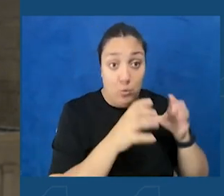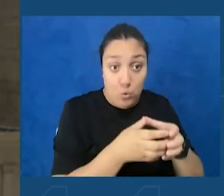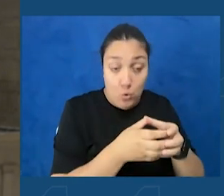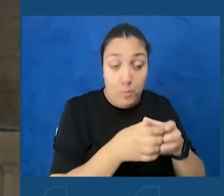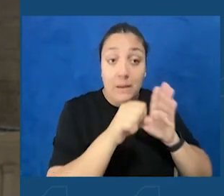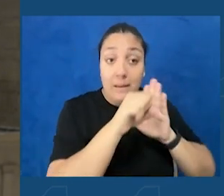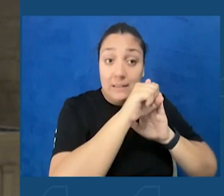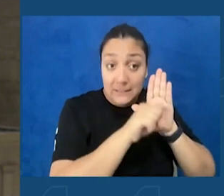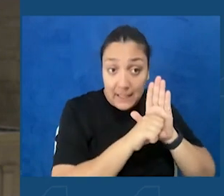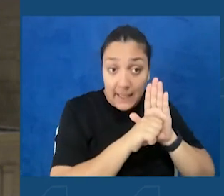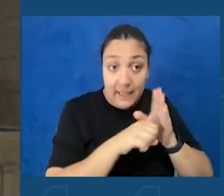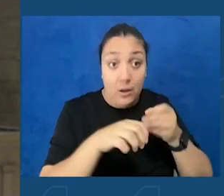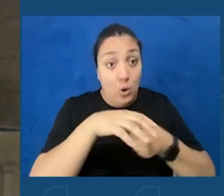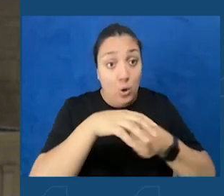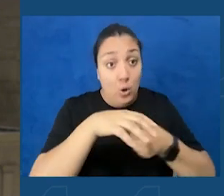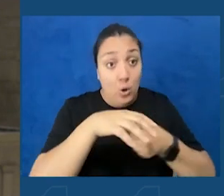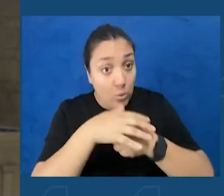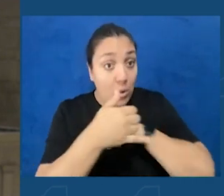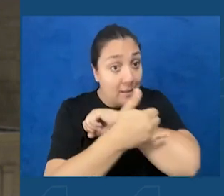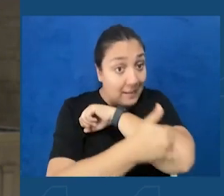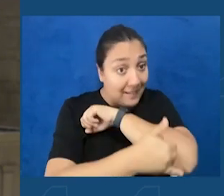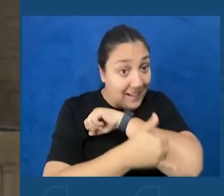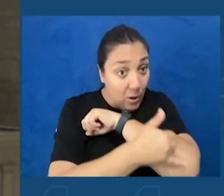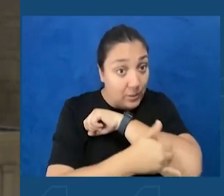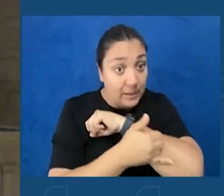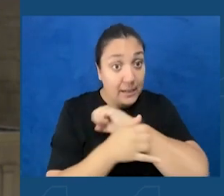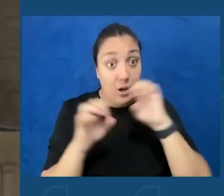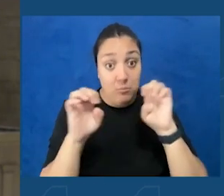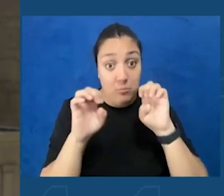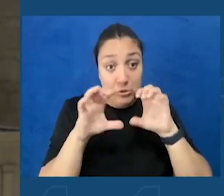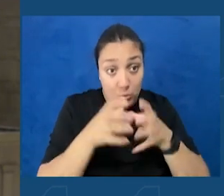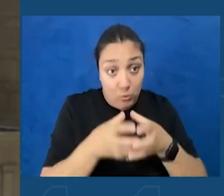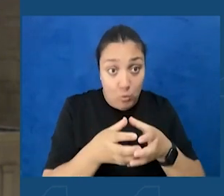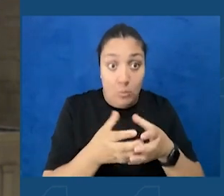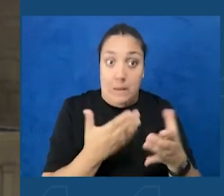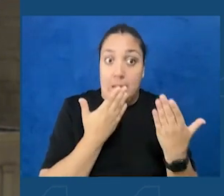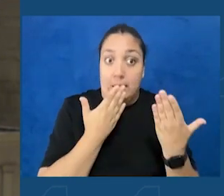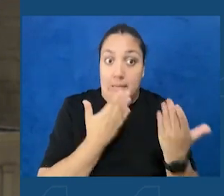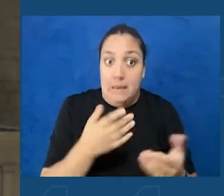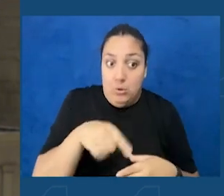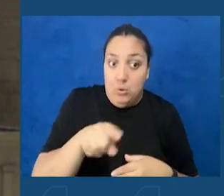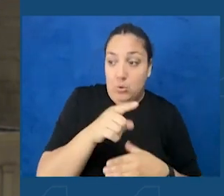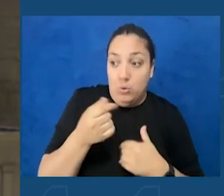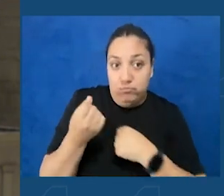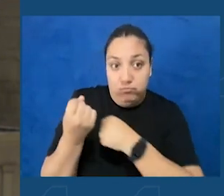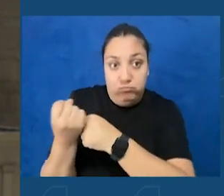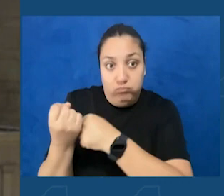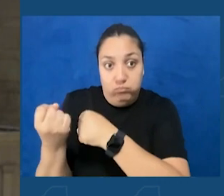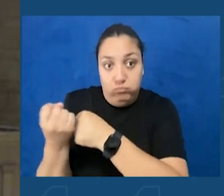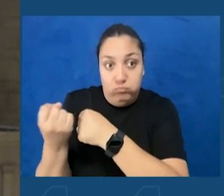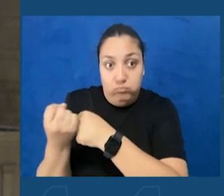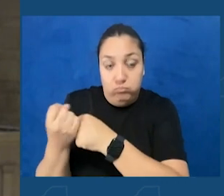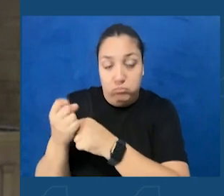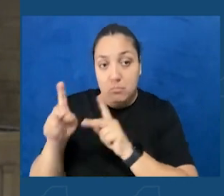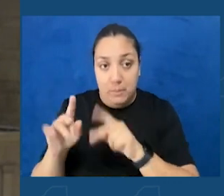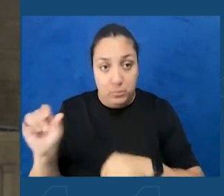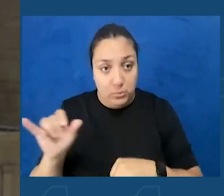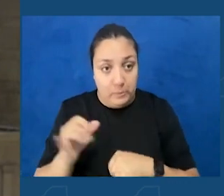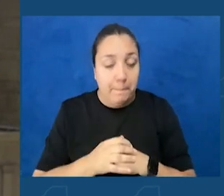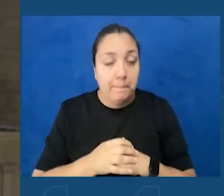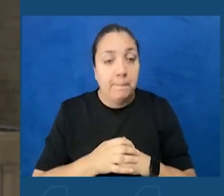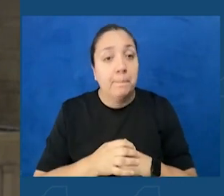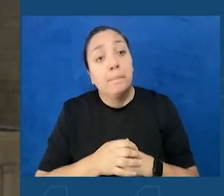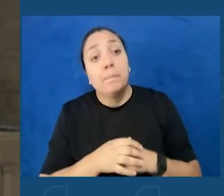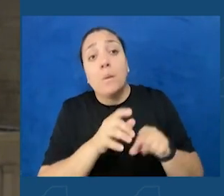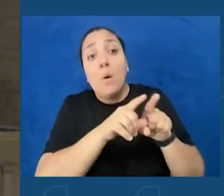and county, who were there to help rescue these individuals as well. We are also making sure that going forward, our